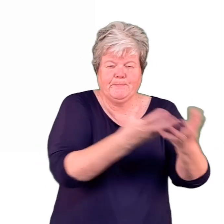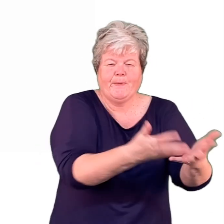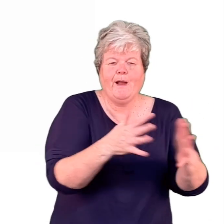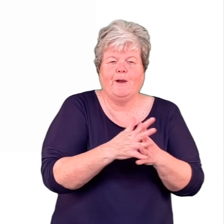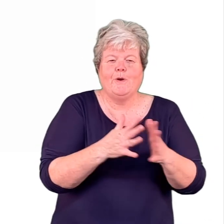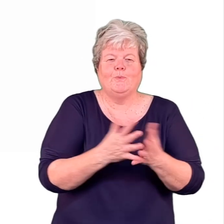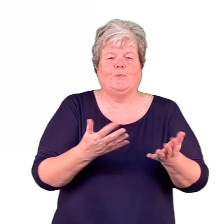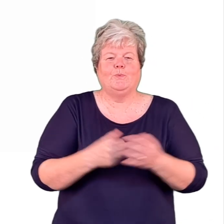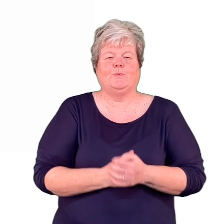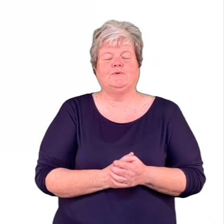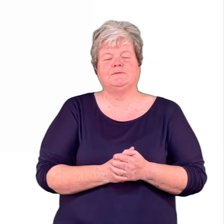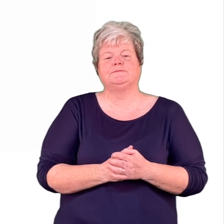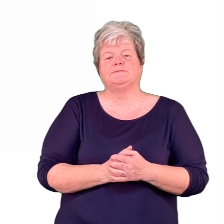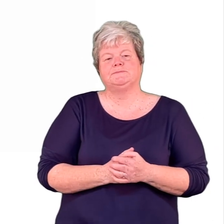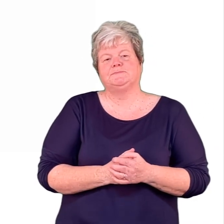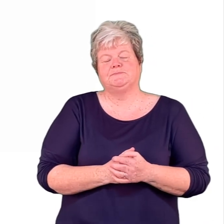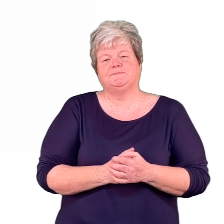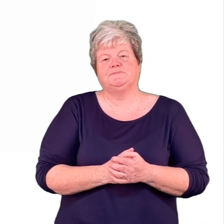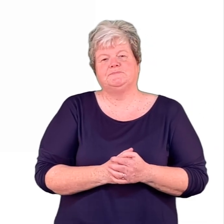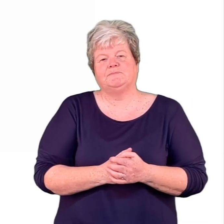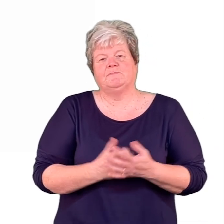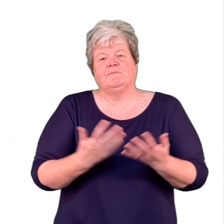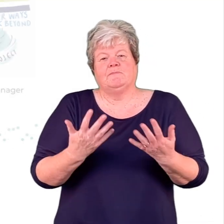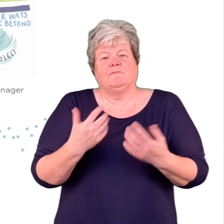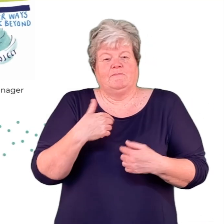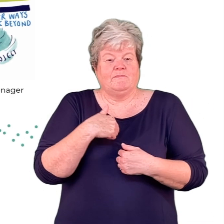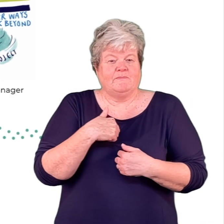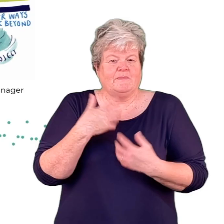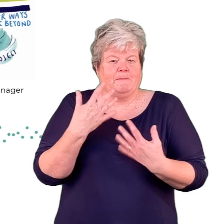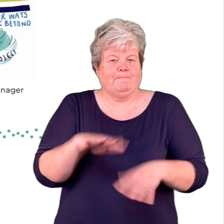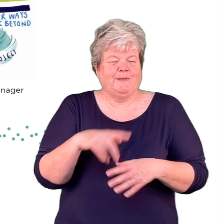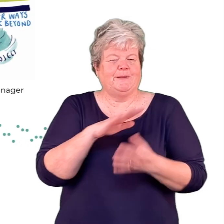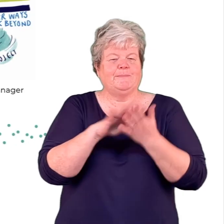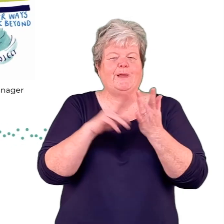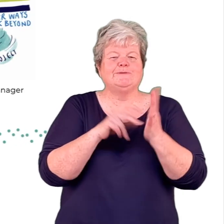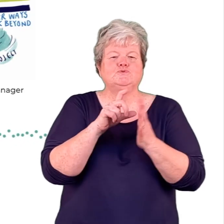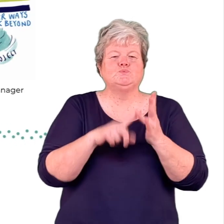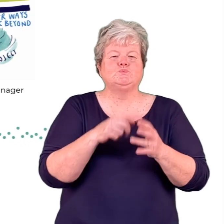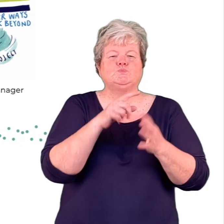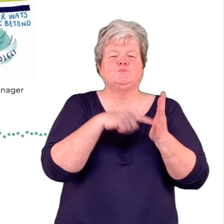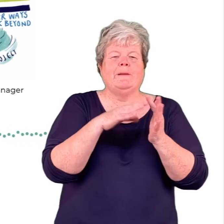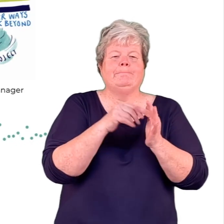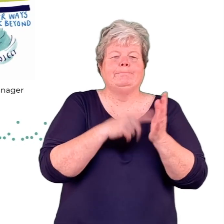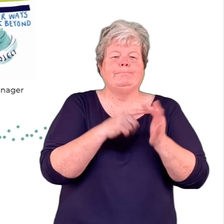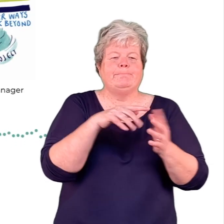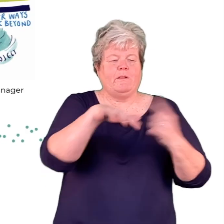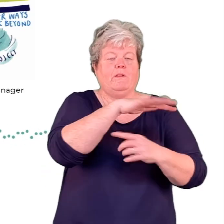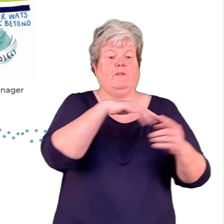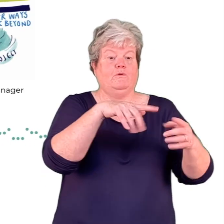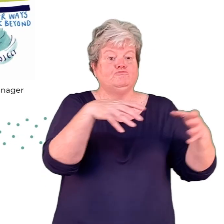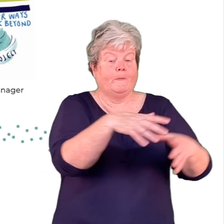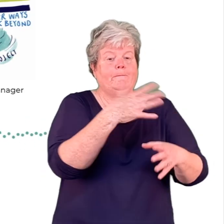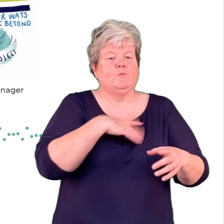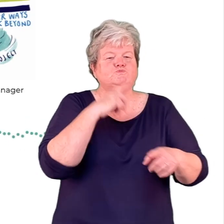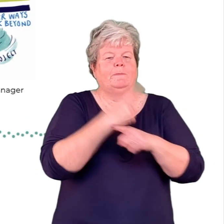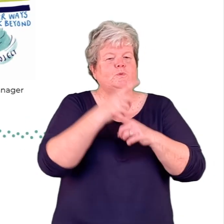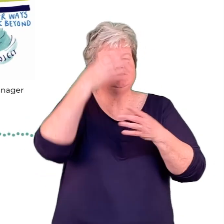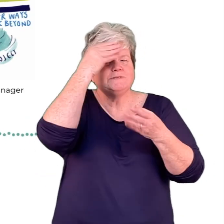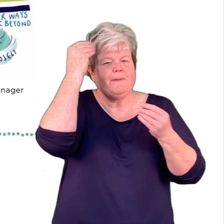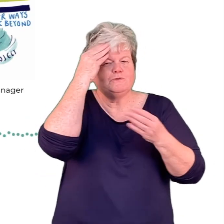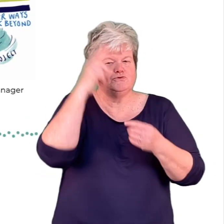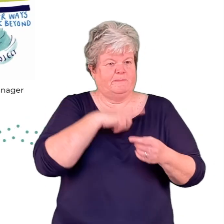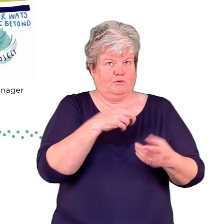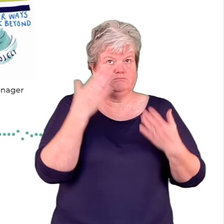give back beyond your specific project needs. We had our Hindu temple elders group who wanted to know more about